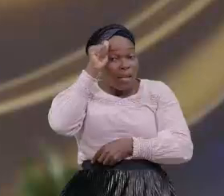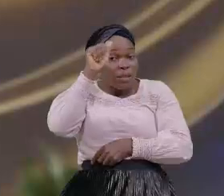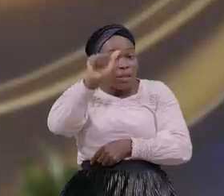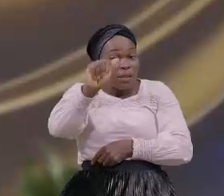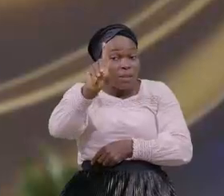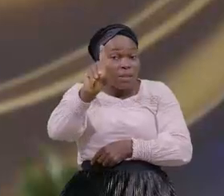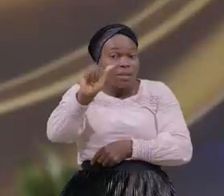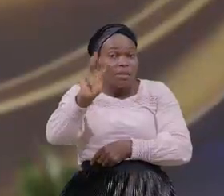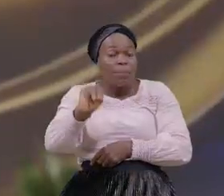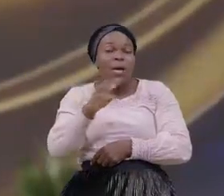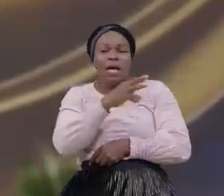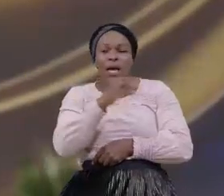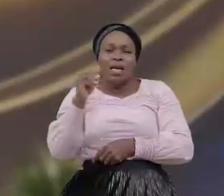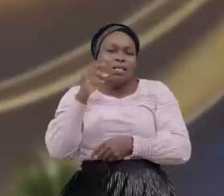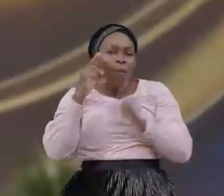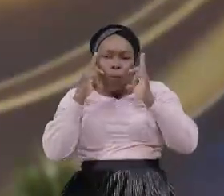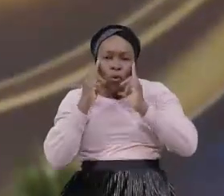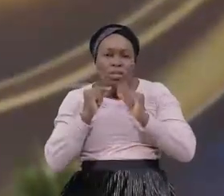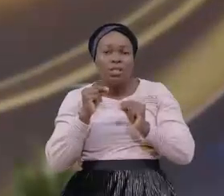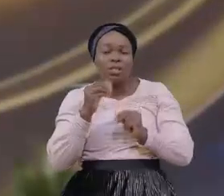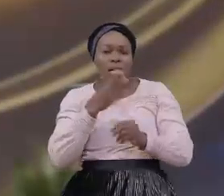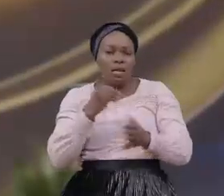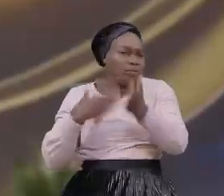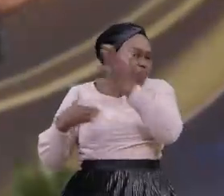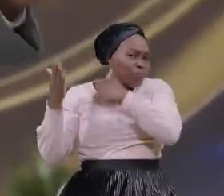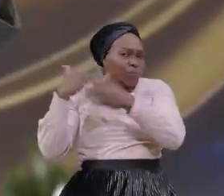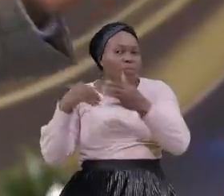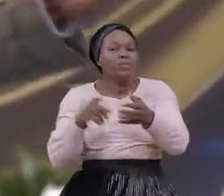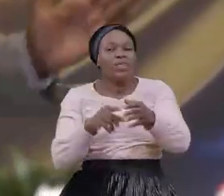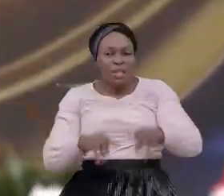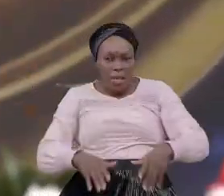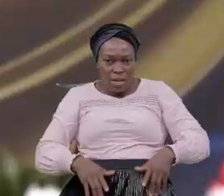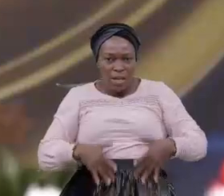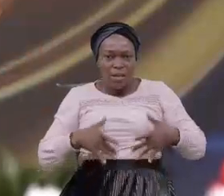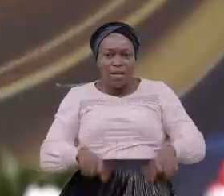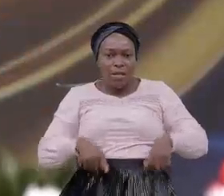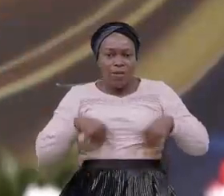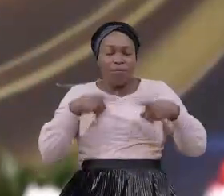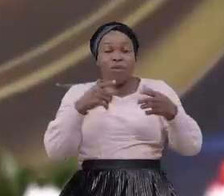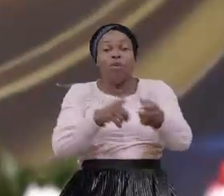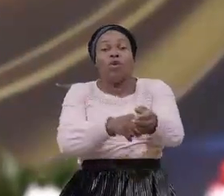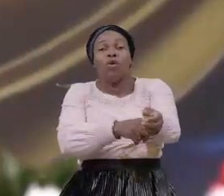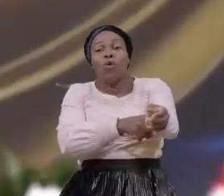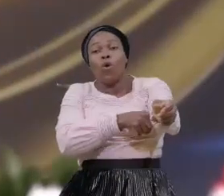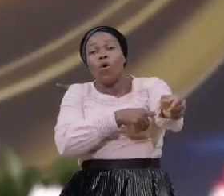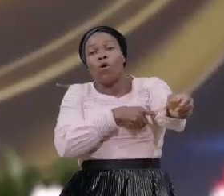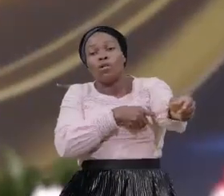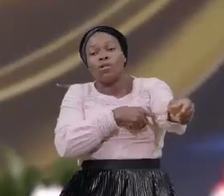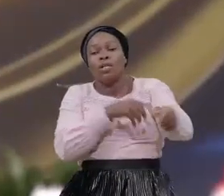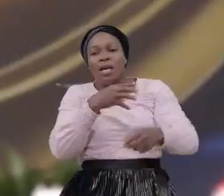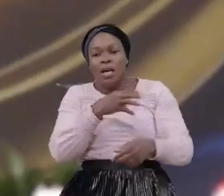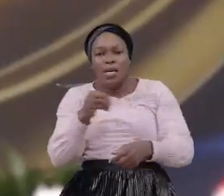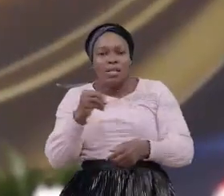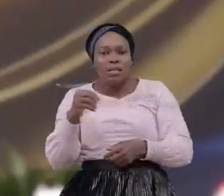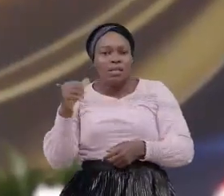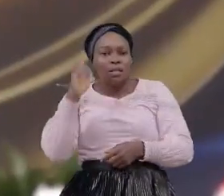about 120. And when they thought of long, long life, they thought long life was like this. It came to a point